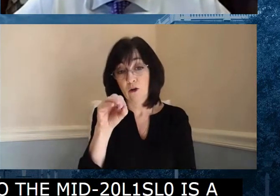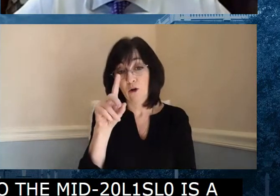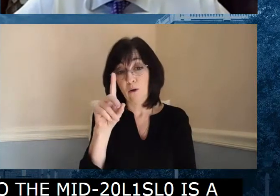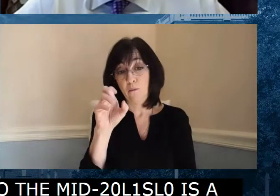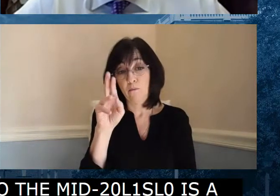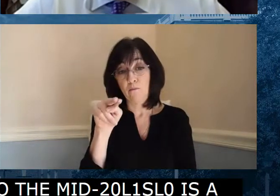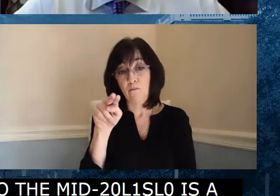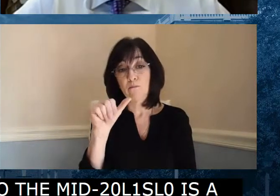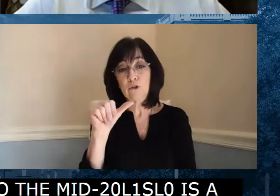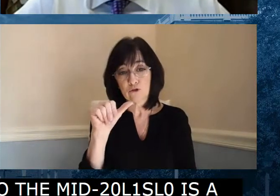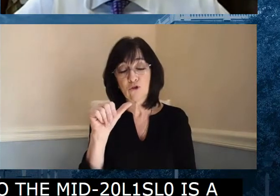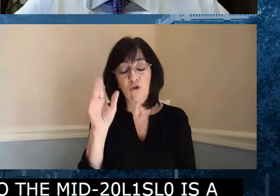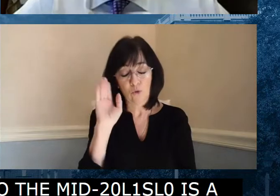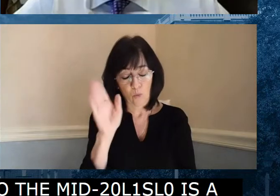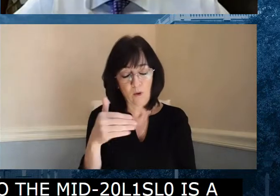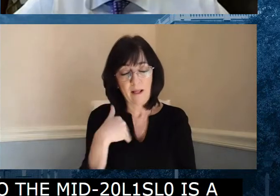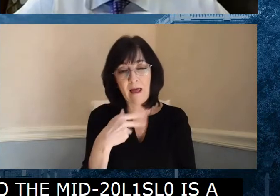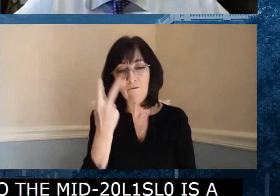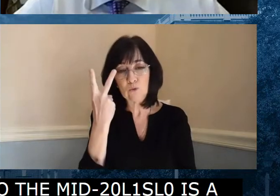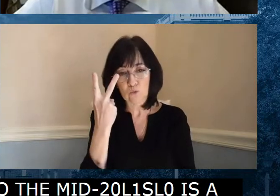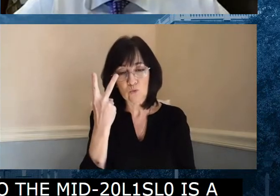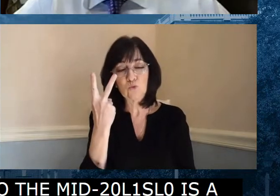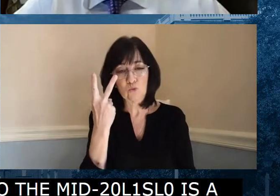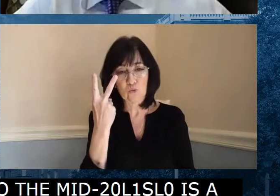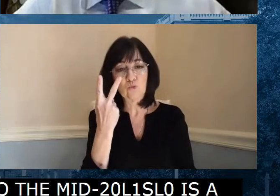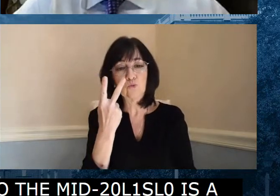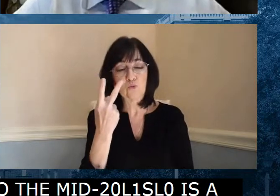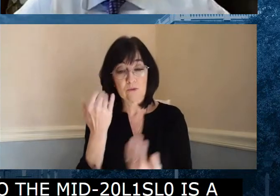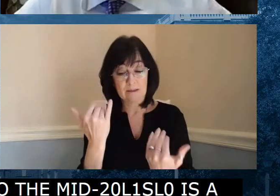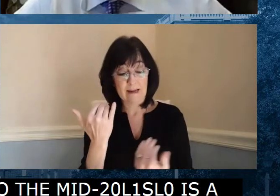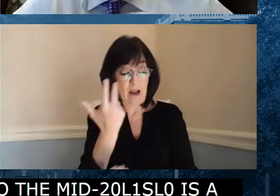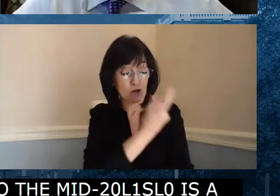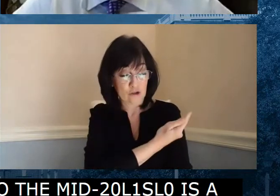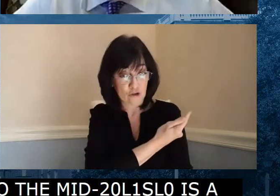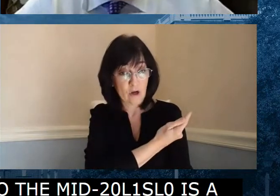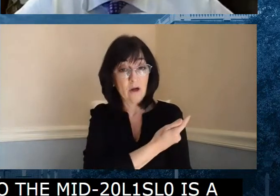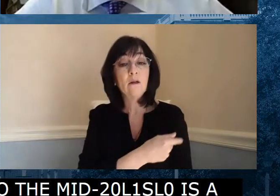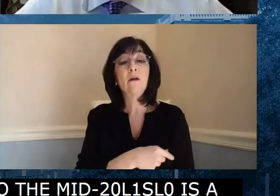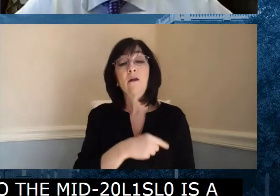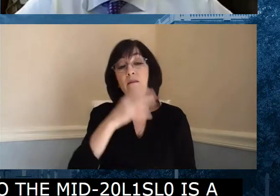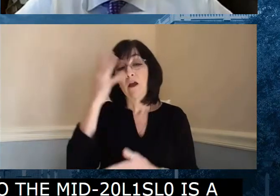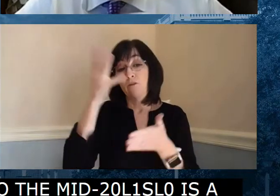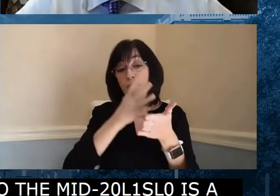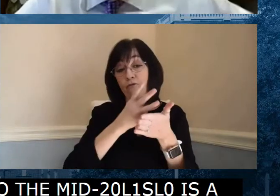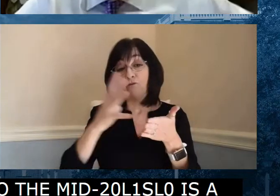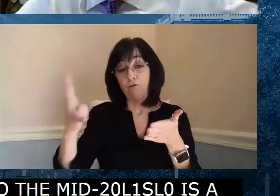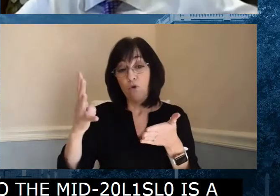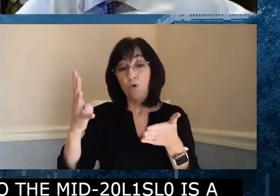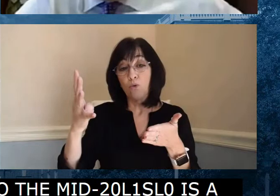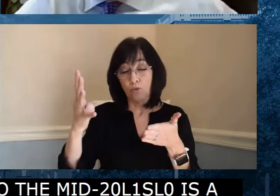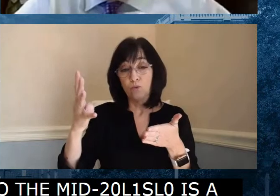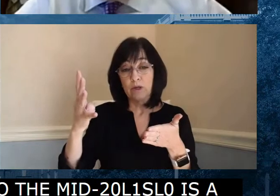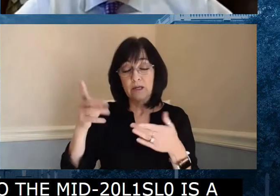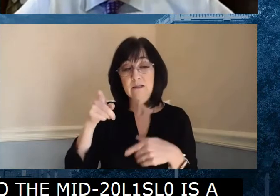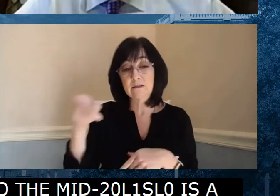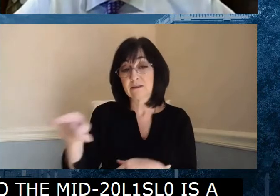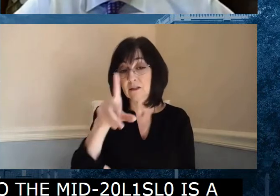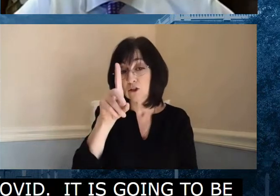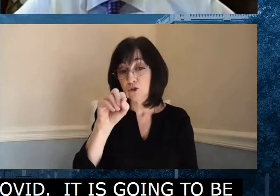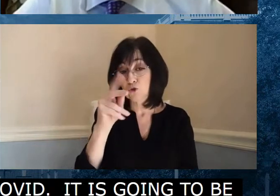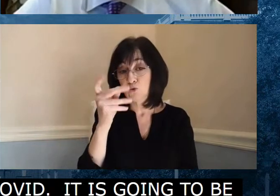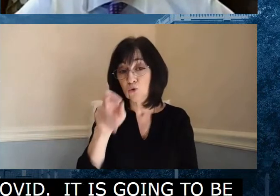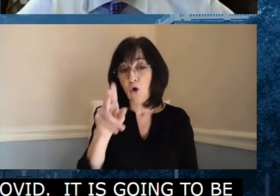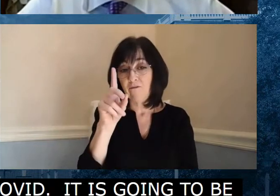2-dose clinic, which would one day now. The second date will be held at the Dover DMV, so down in Dover, not too far away